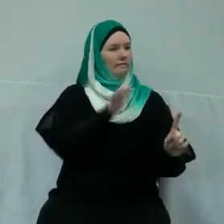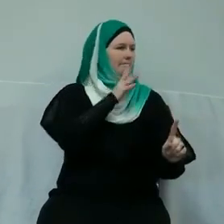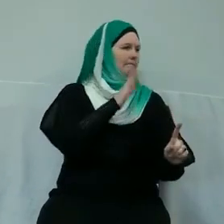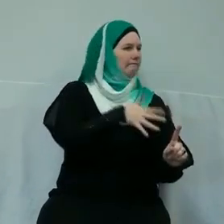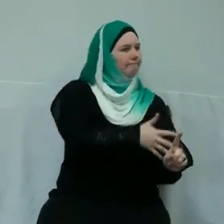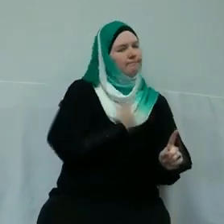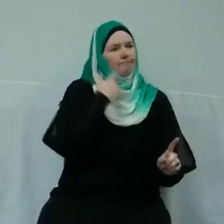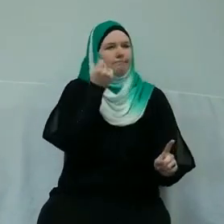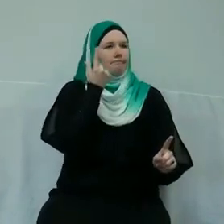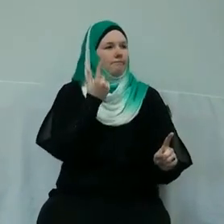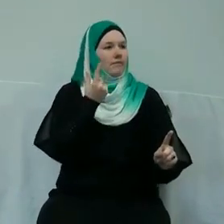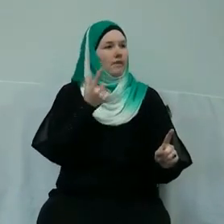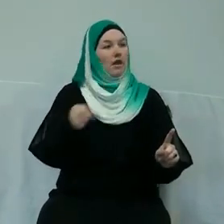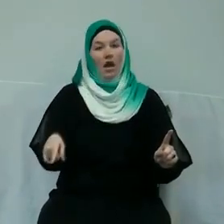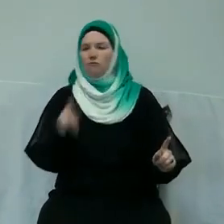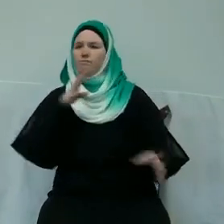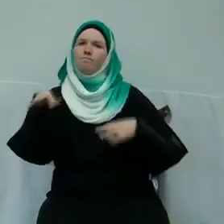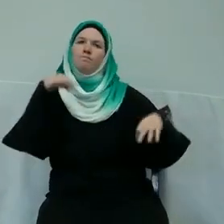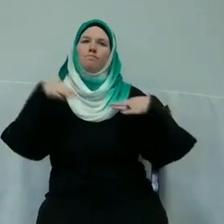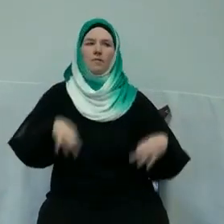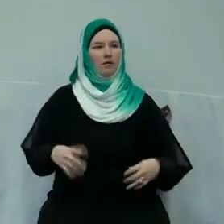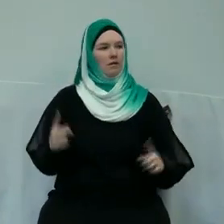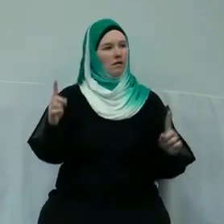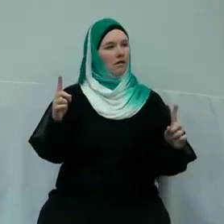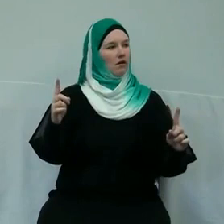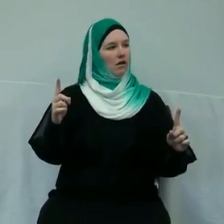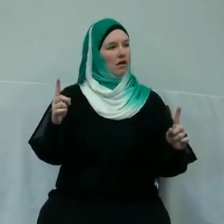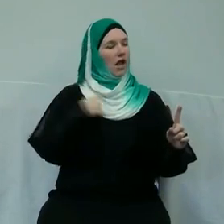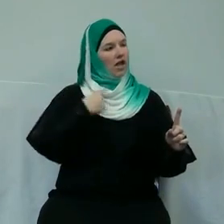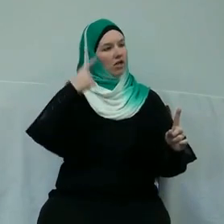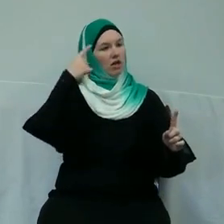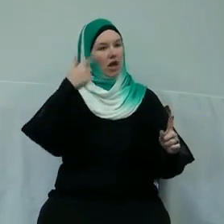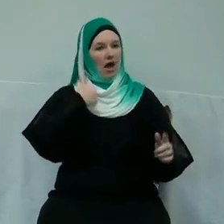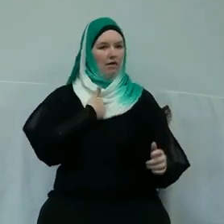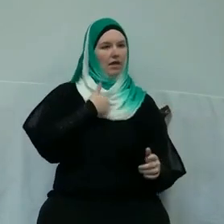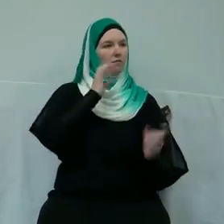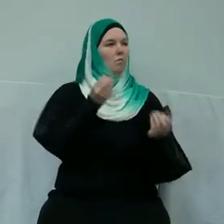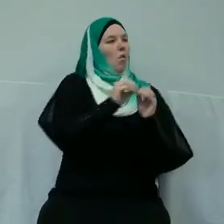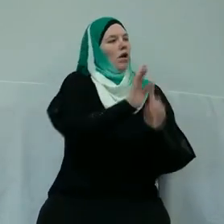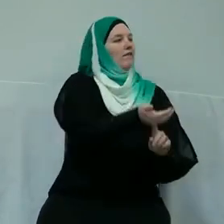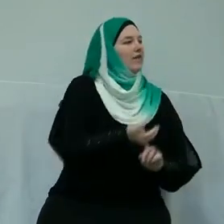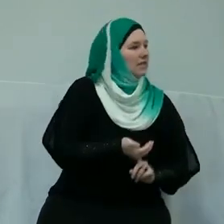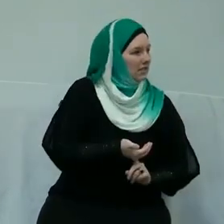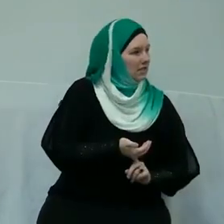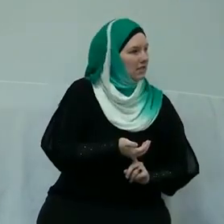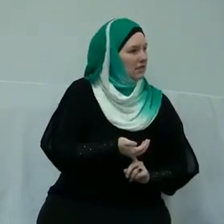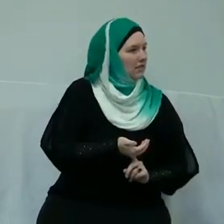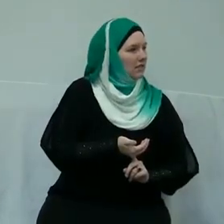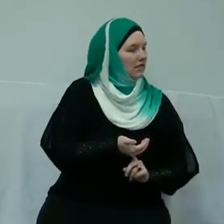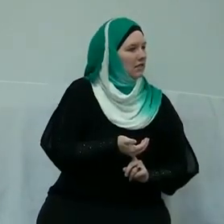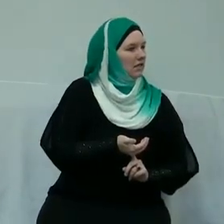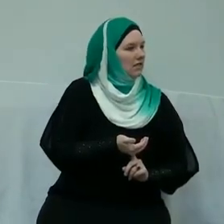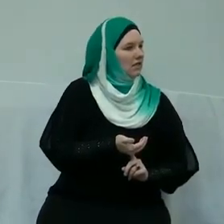know that I judged for you just because you are more convincing, don't take what I give you.